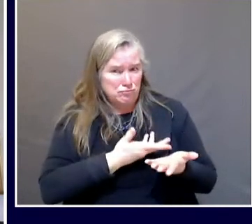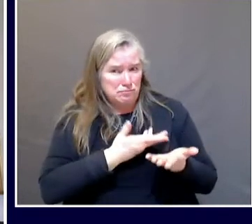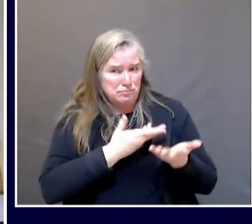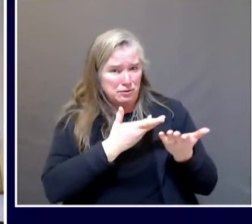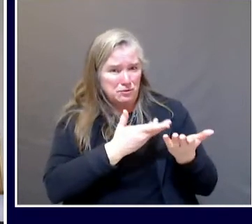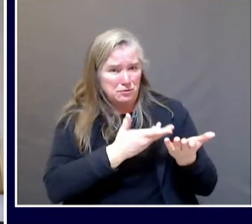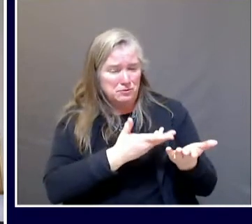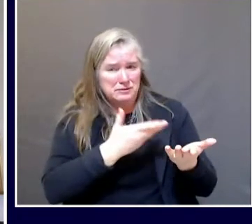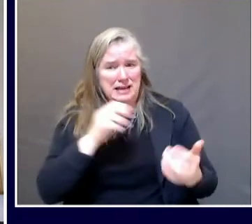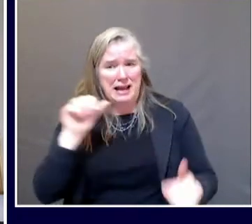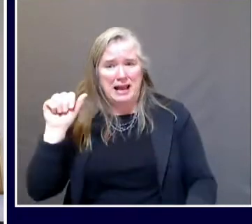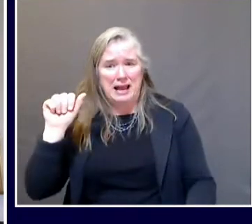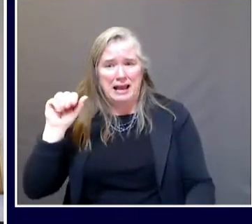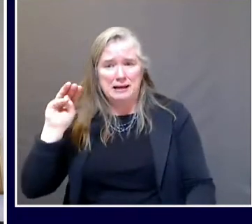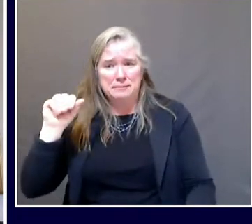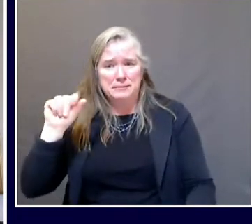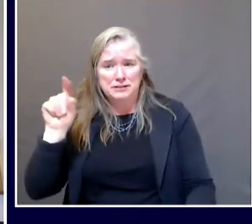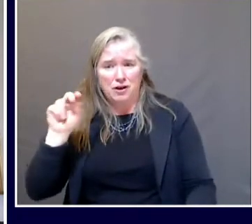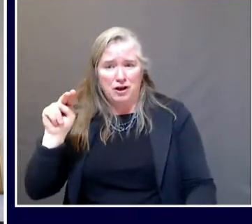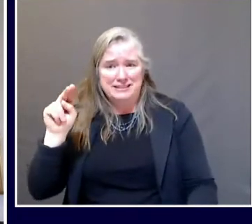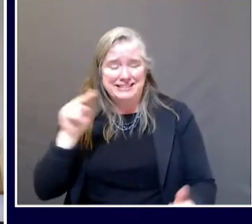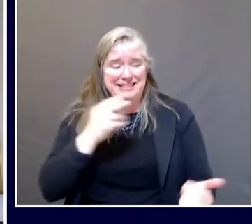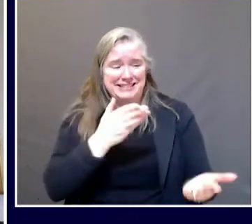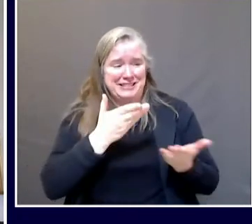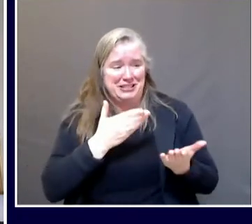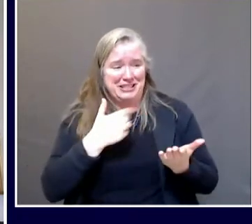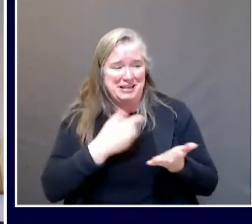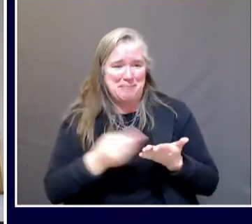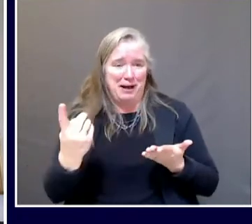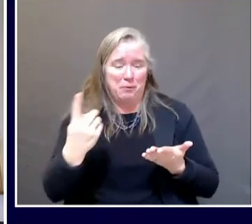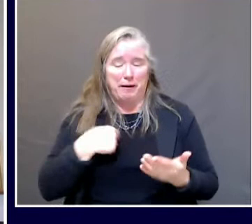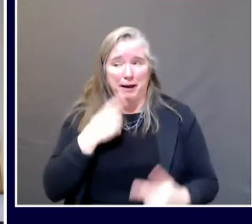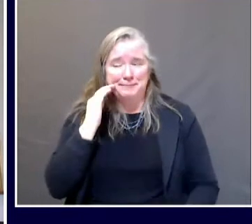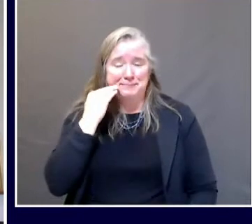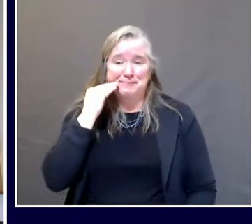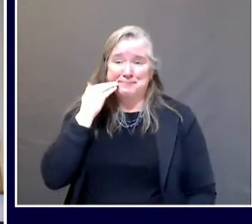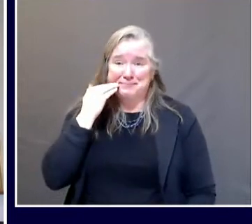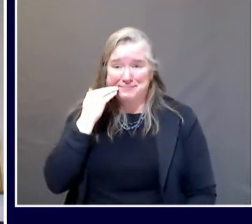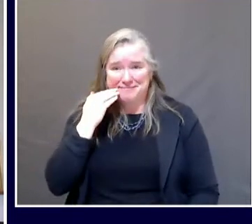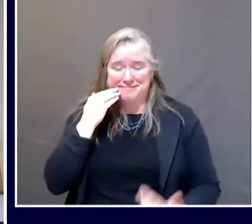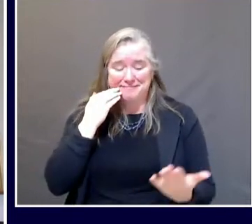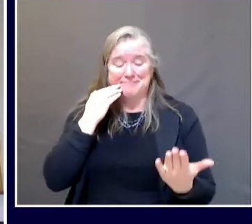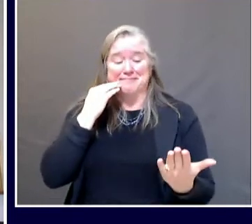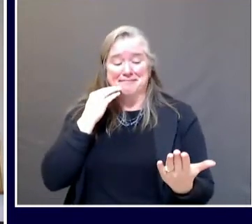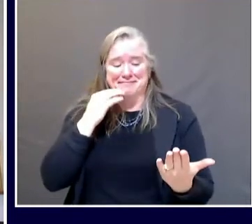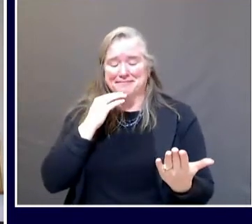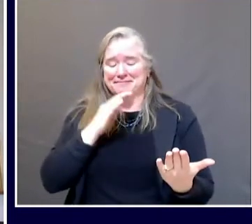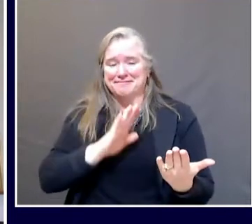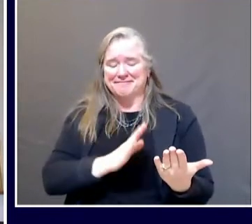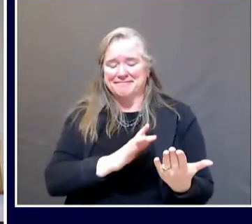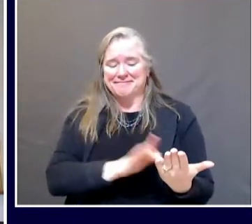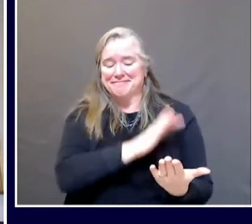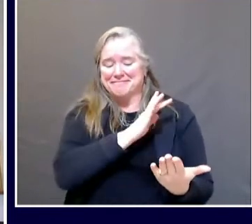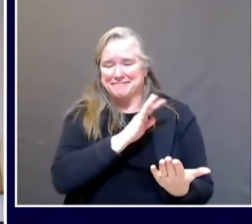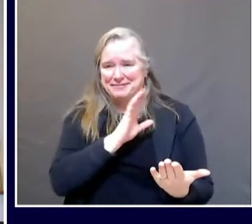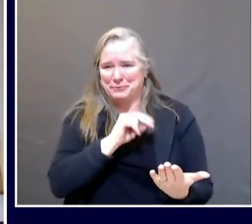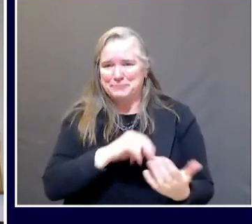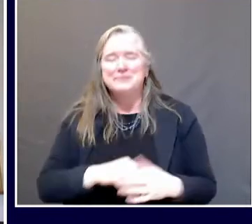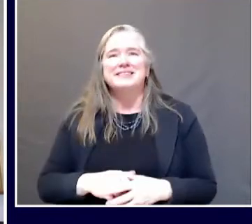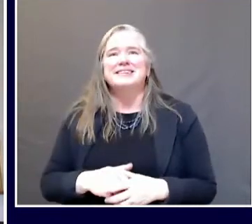by Amazon that I should buy one, which is ironic, but I don't really, I'm not 100% sure, to be totally straight with